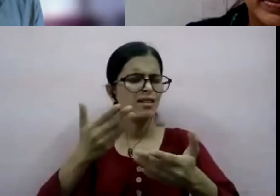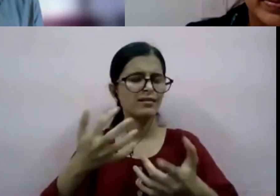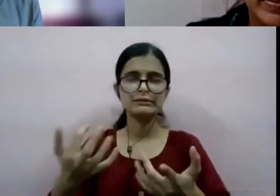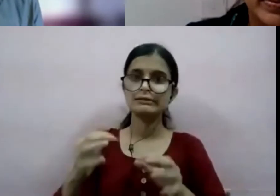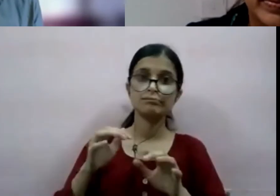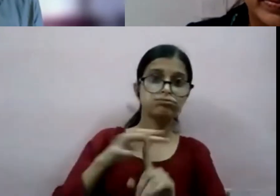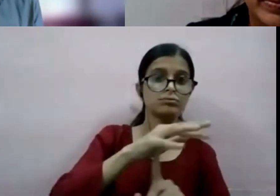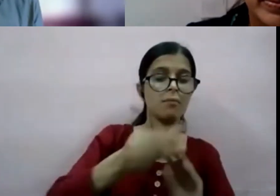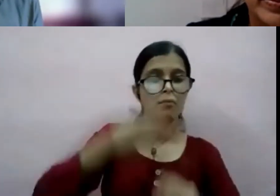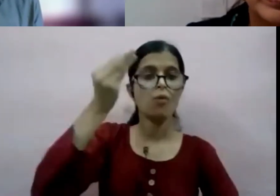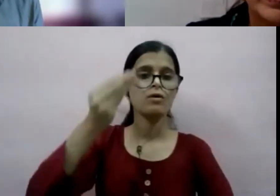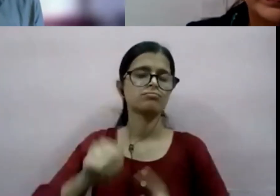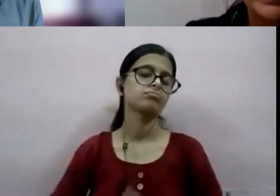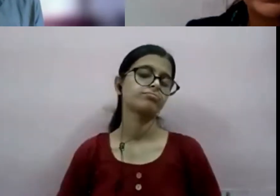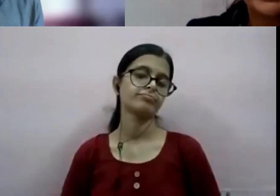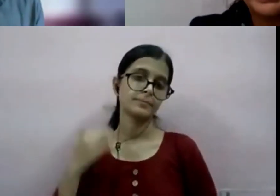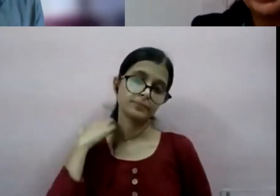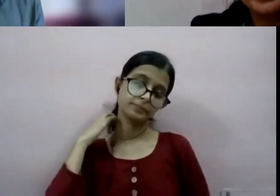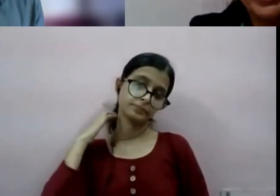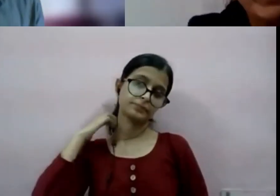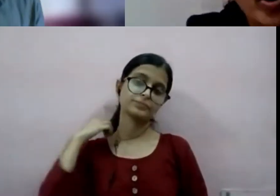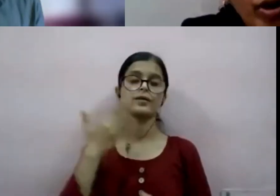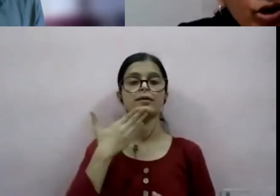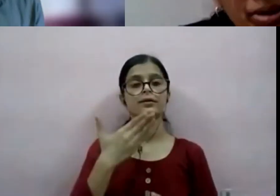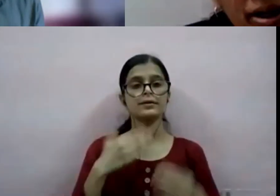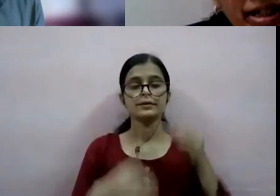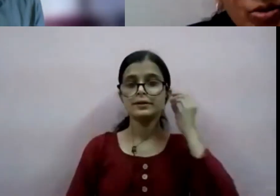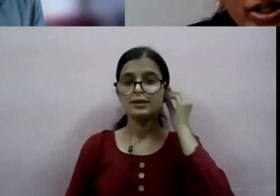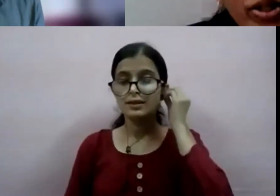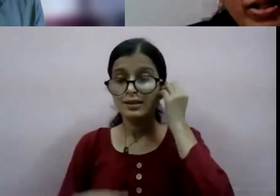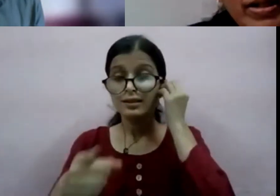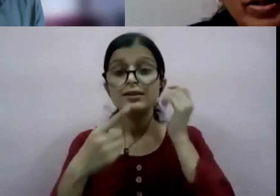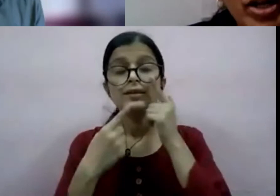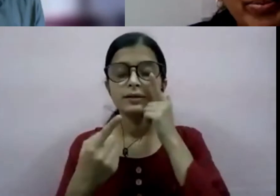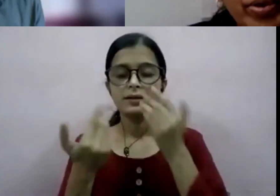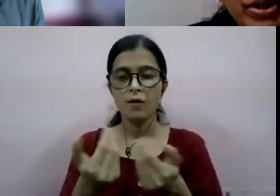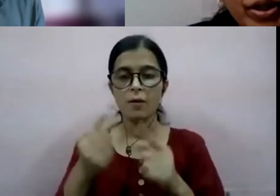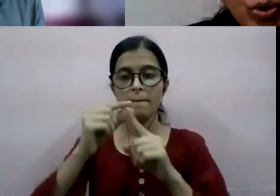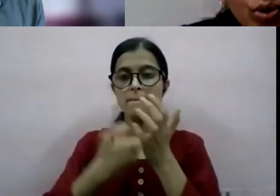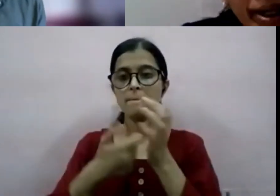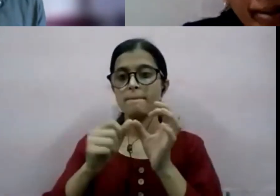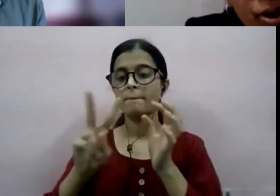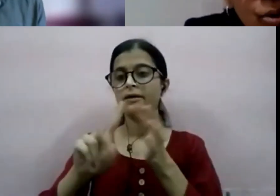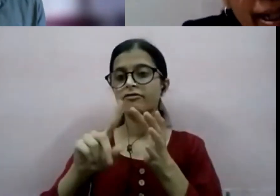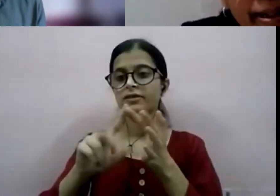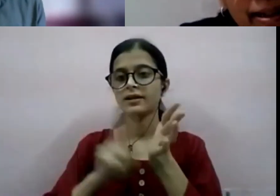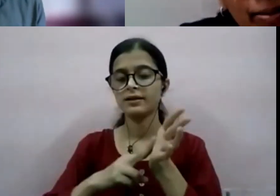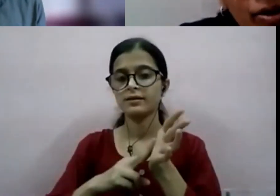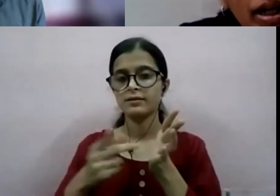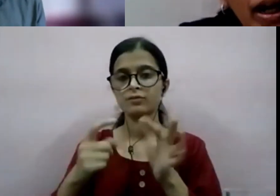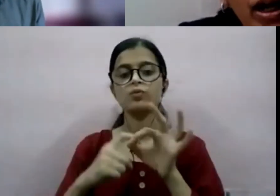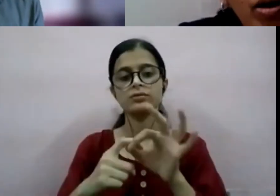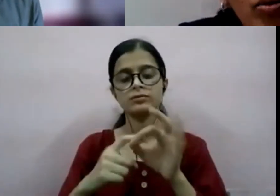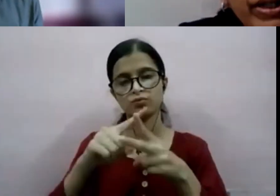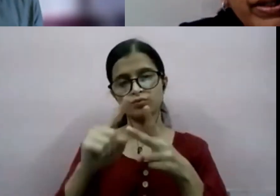very much as well. Thank you. I'm going on to Praveen's questions in the chat box. There are two, but I'm going to quickly read them